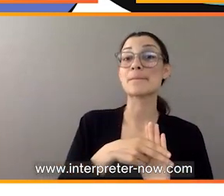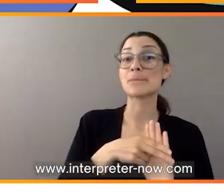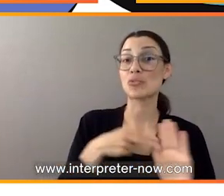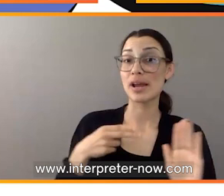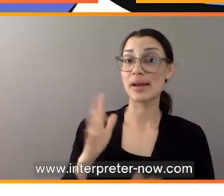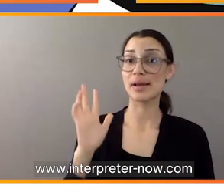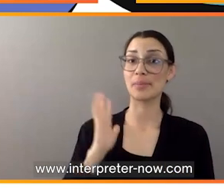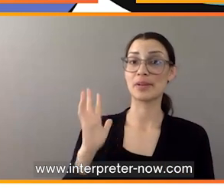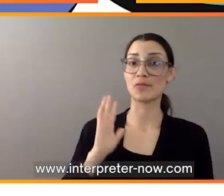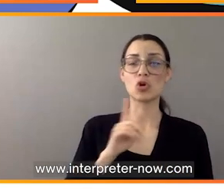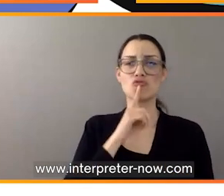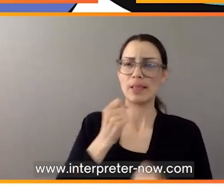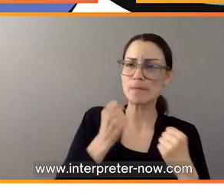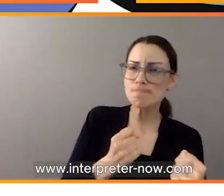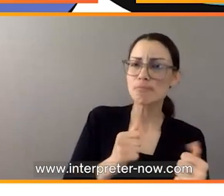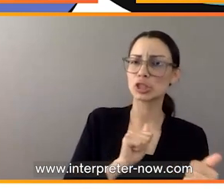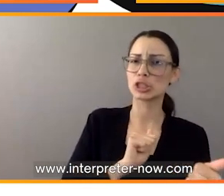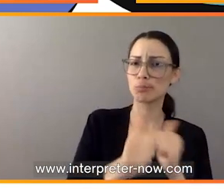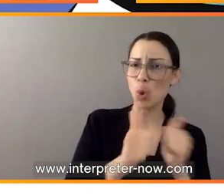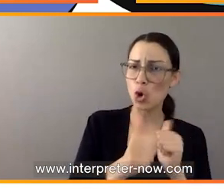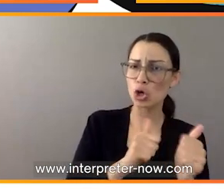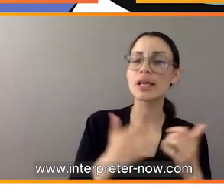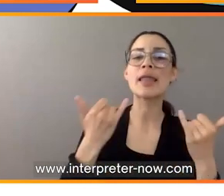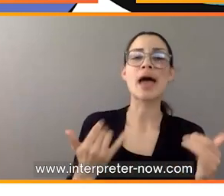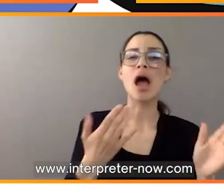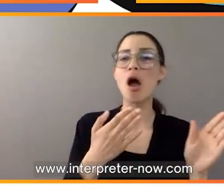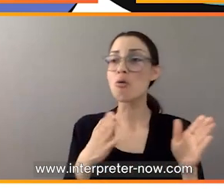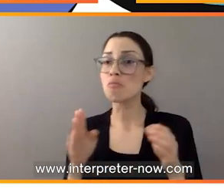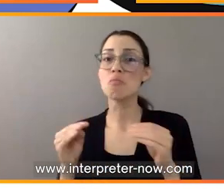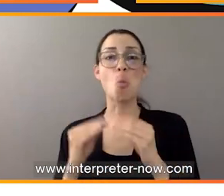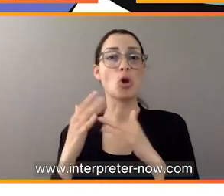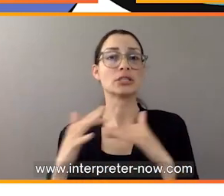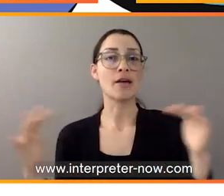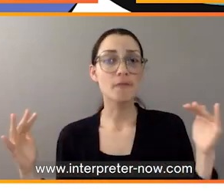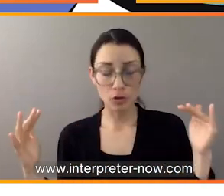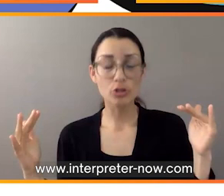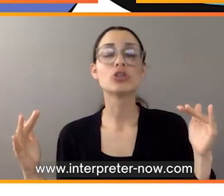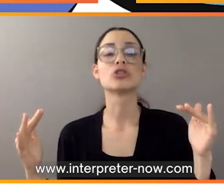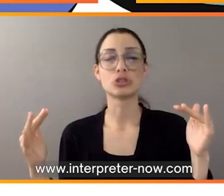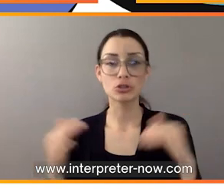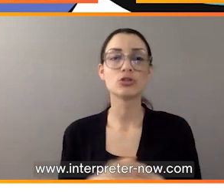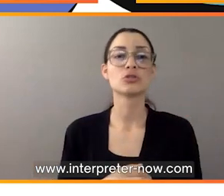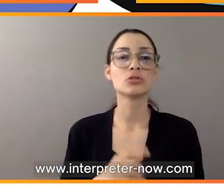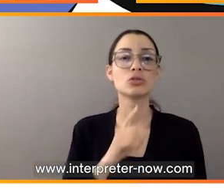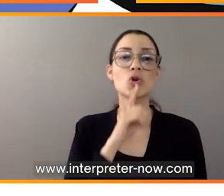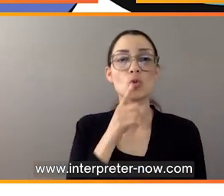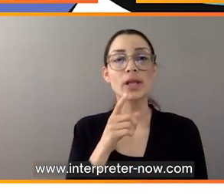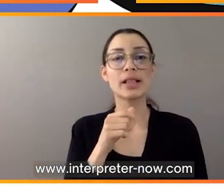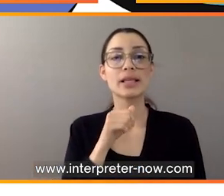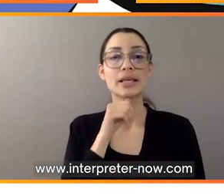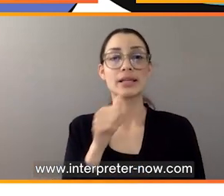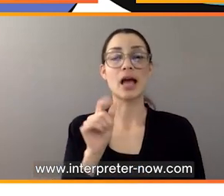So it was about energizing not only body, but also spirit and mind. And it was reaching